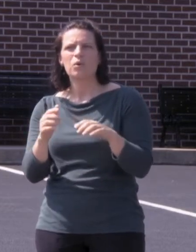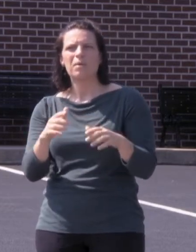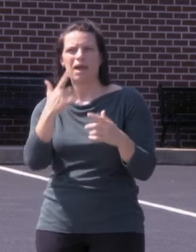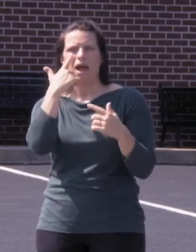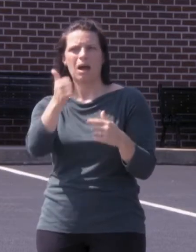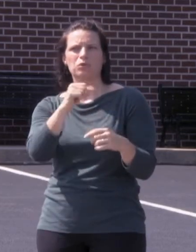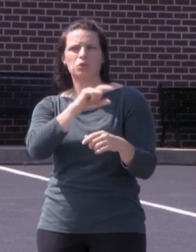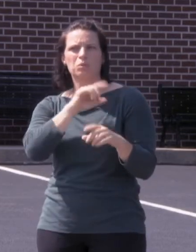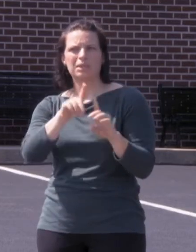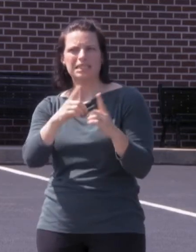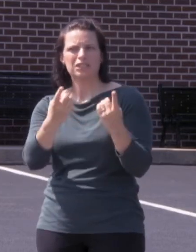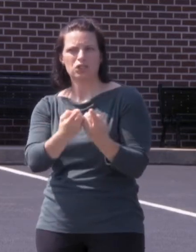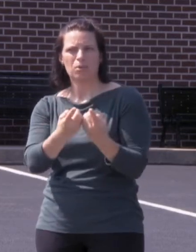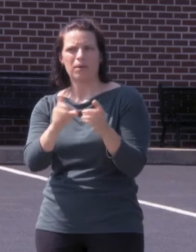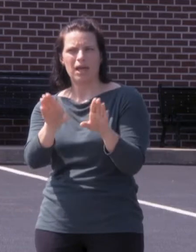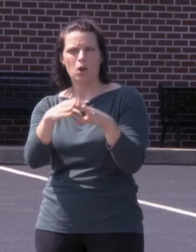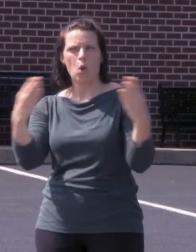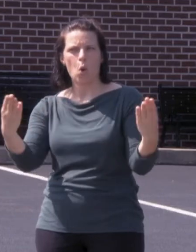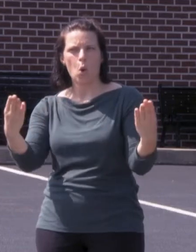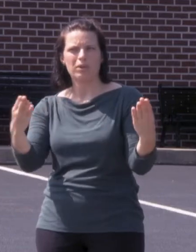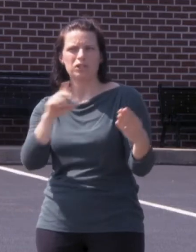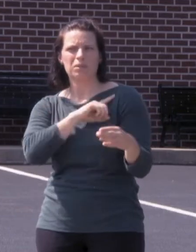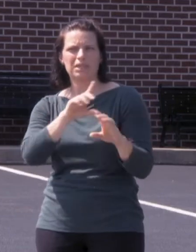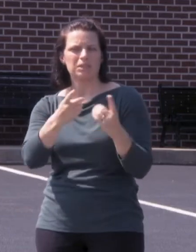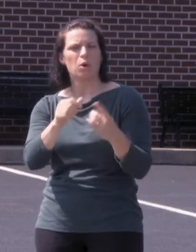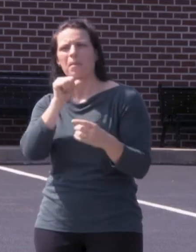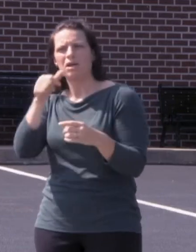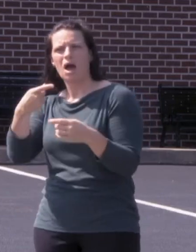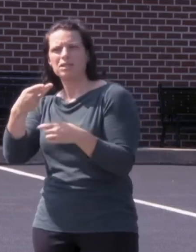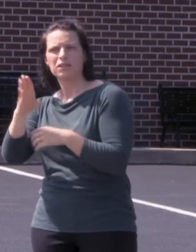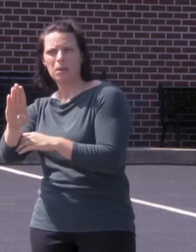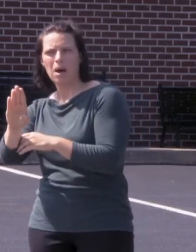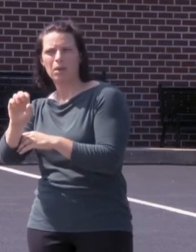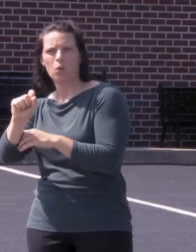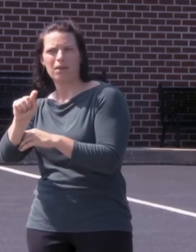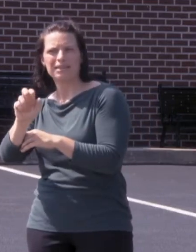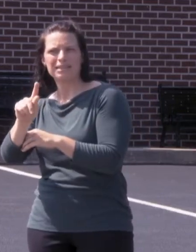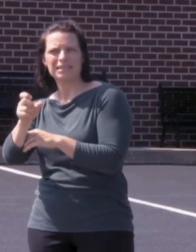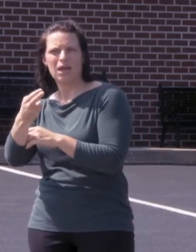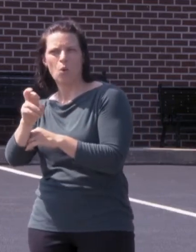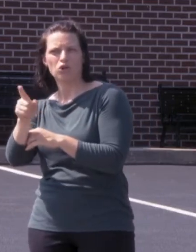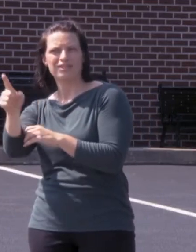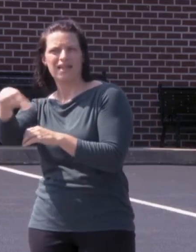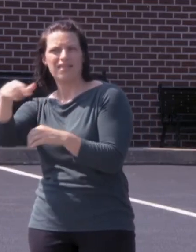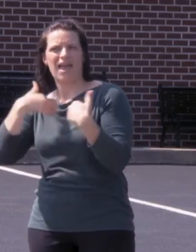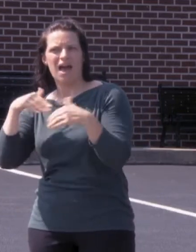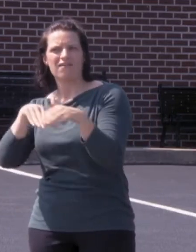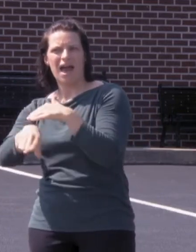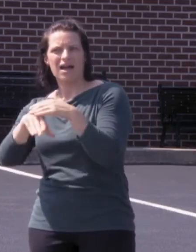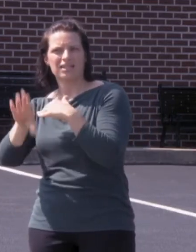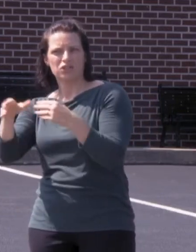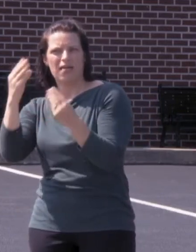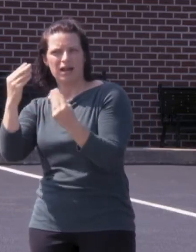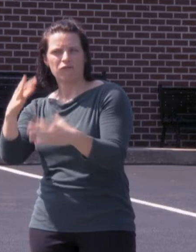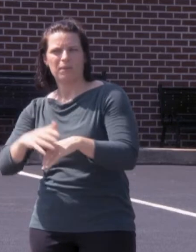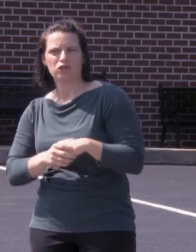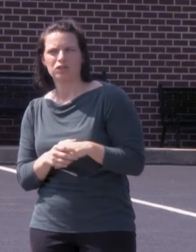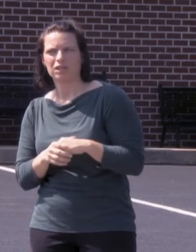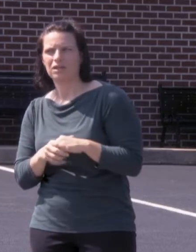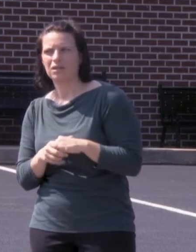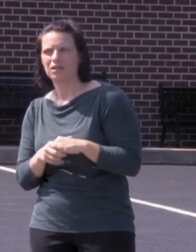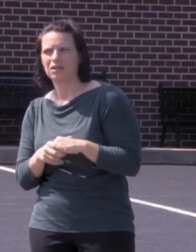this now going to be open to the public, reporters, community stakeholders, so that they also have access to these files when we're looking at police